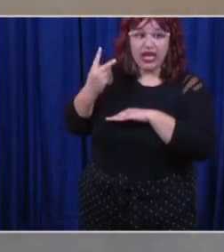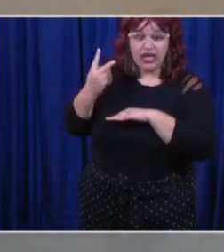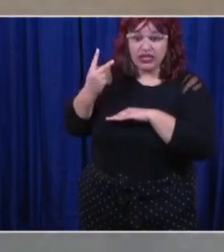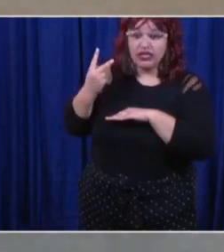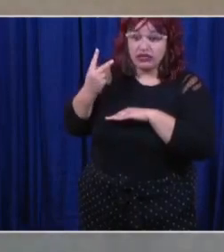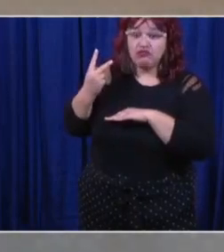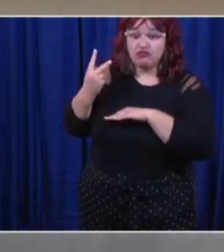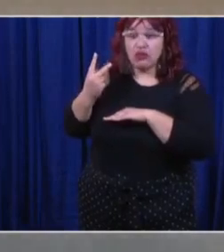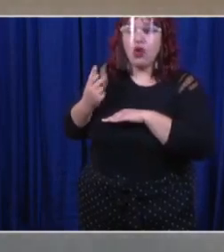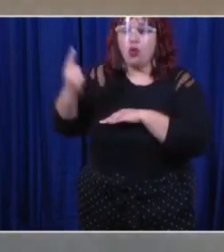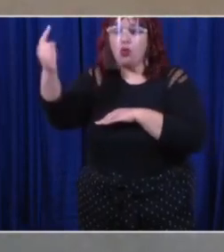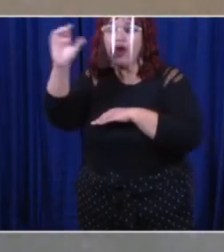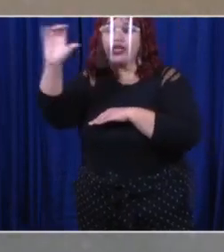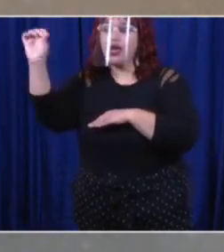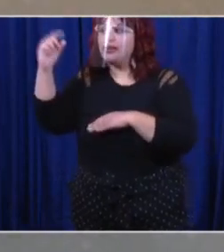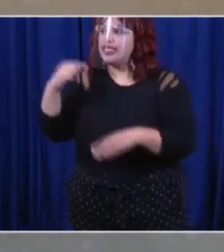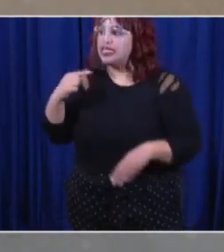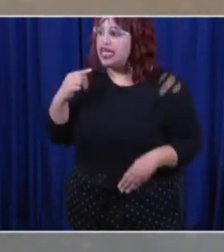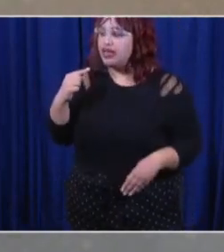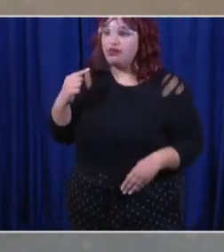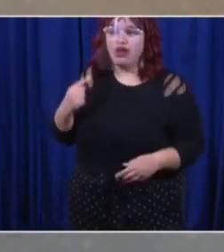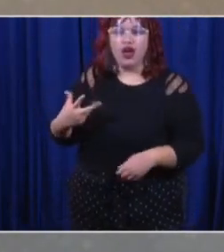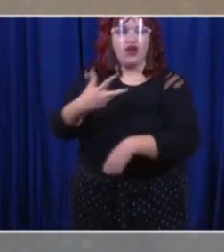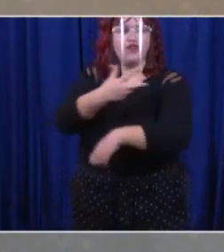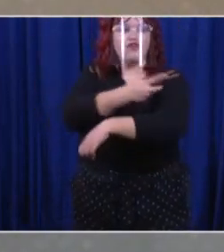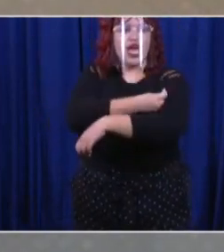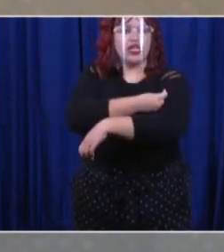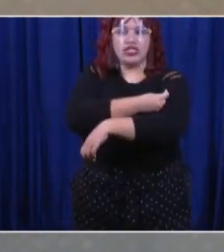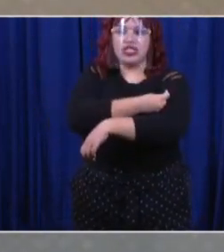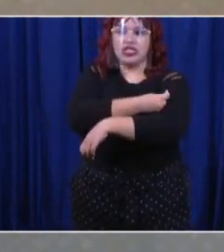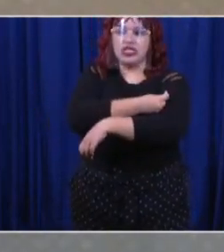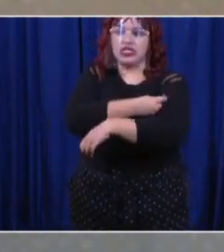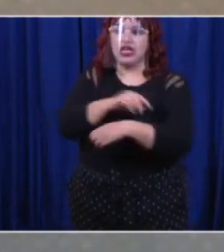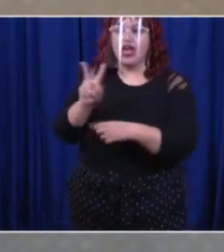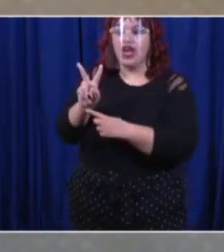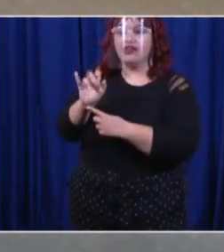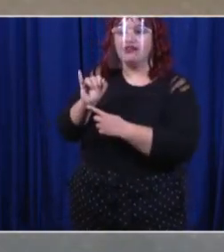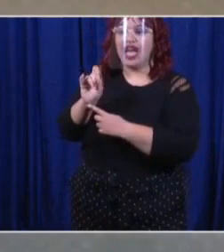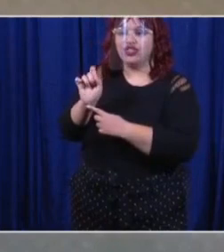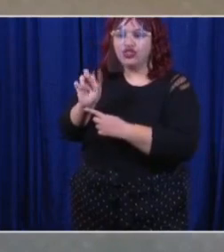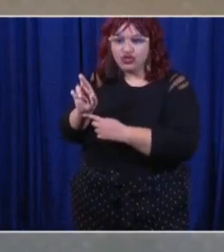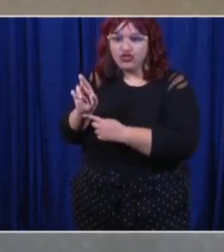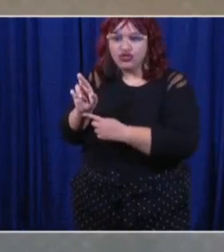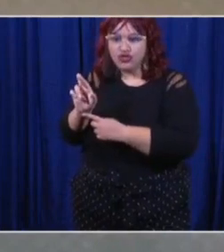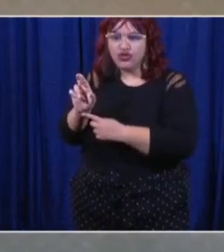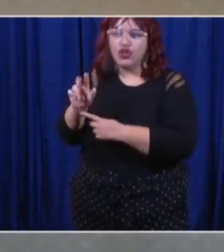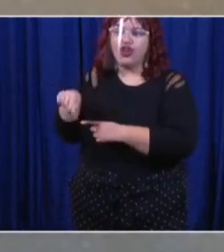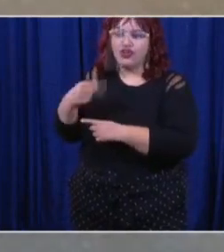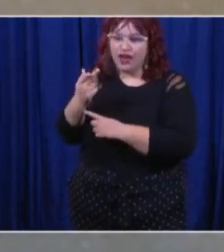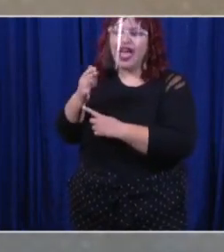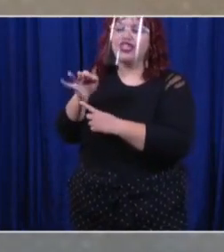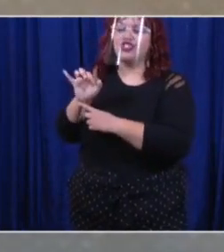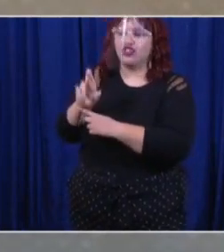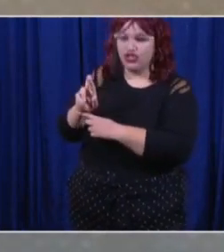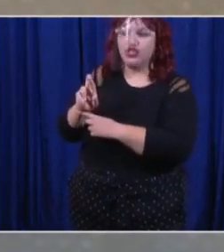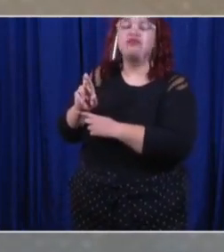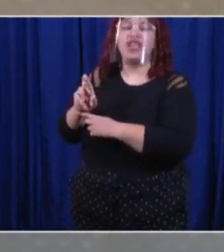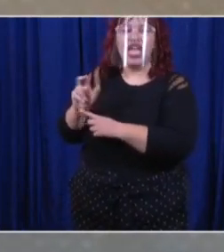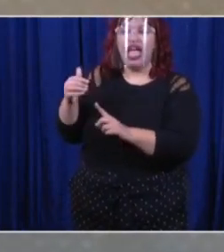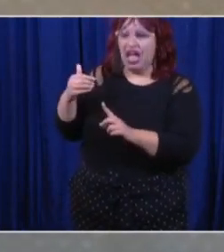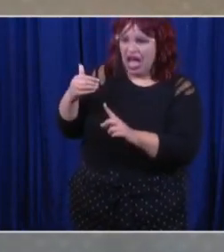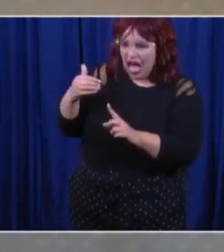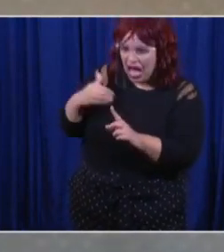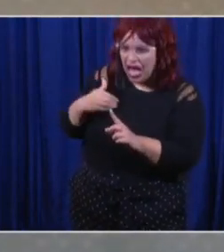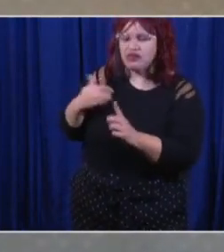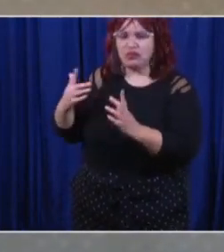over 90% effective. We were hoping for a vaccine that was 70 to 75% effective, and it looks like we're going to do a lot better than that. So now